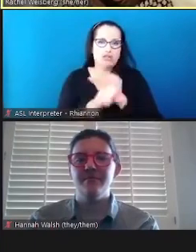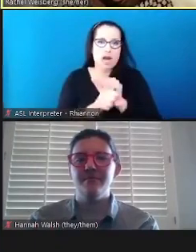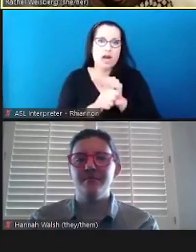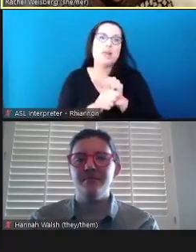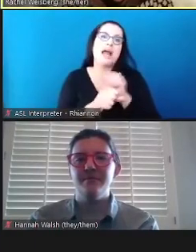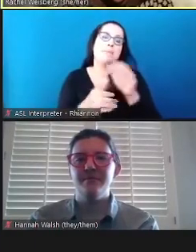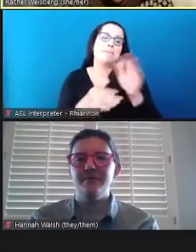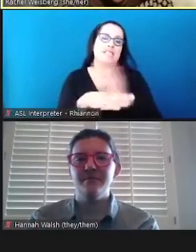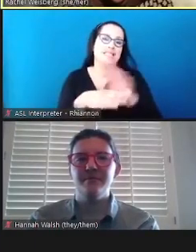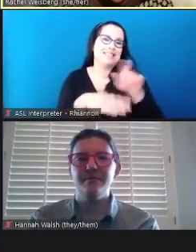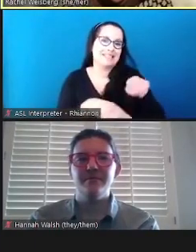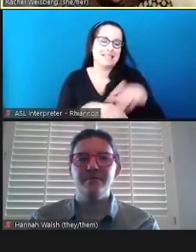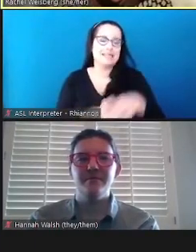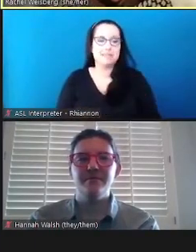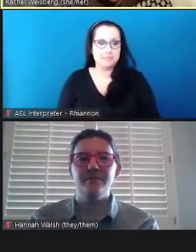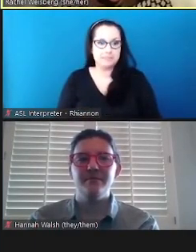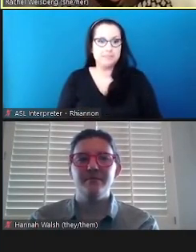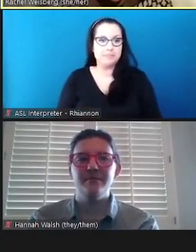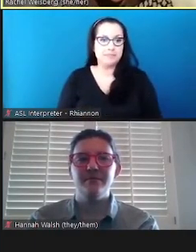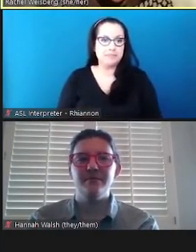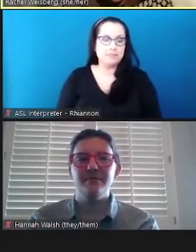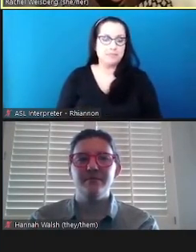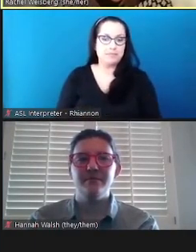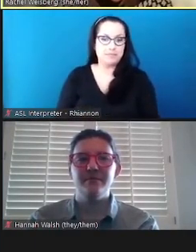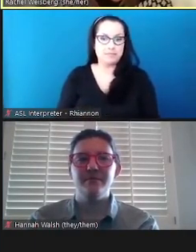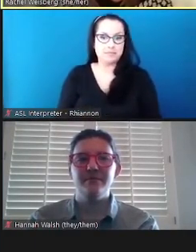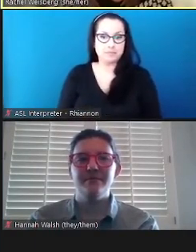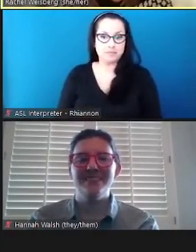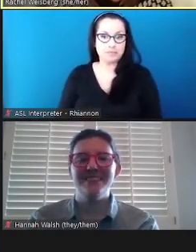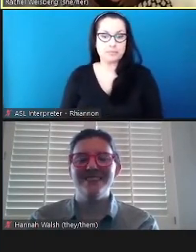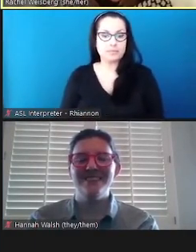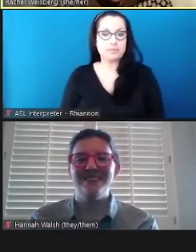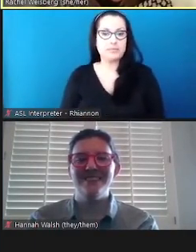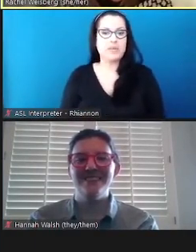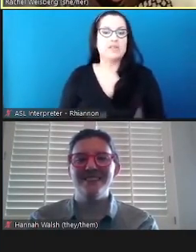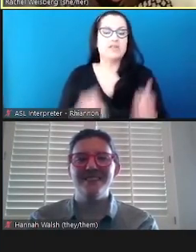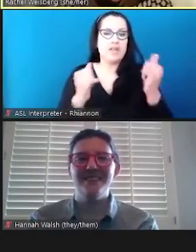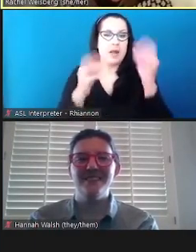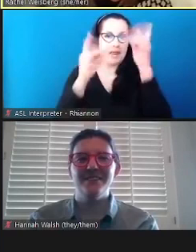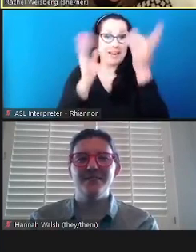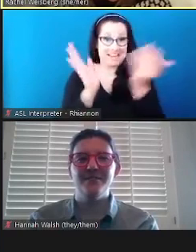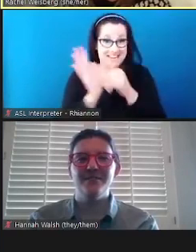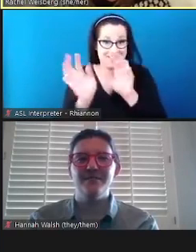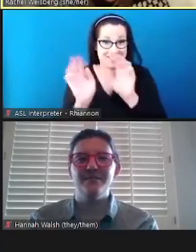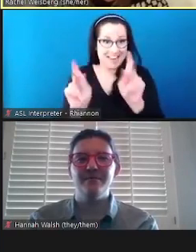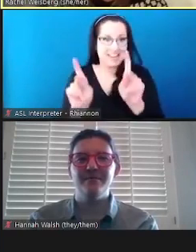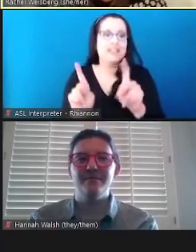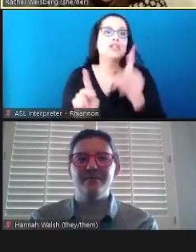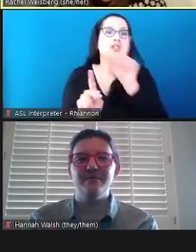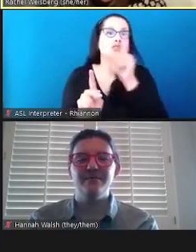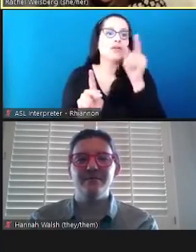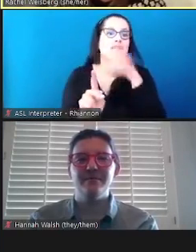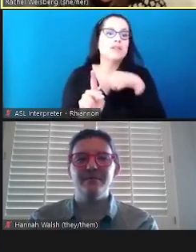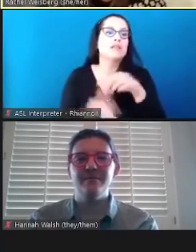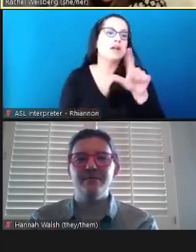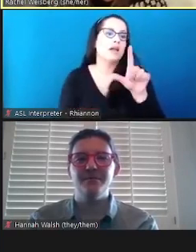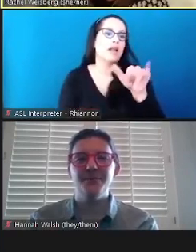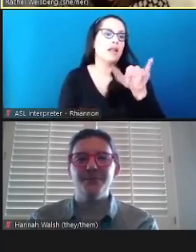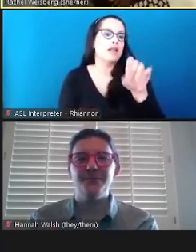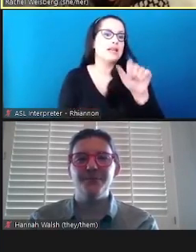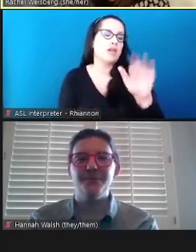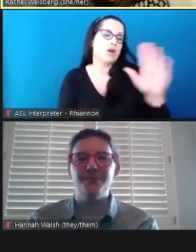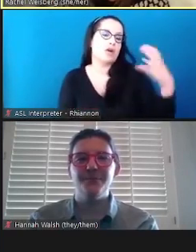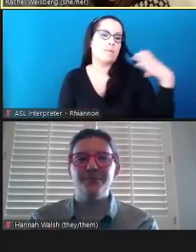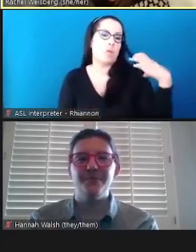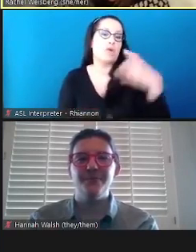necessity. Okay, put those thinking caps back on, true or false. Lisa's employer requires her to